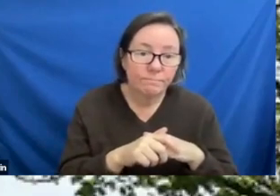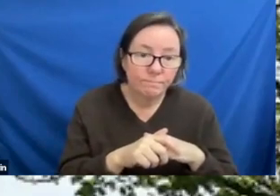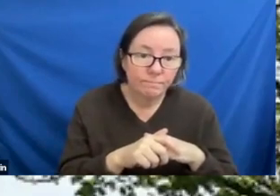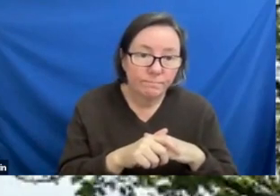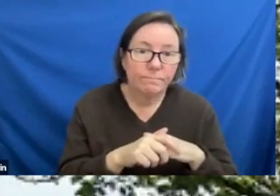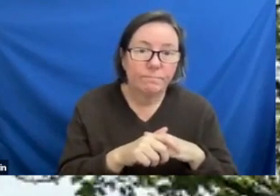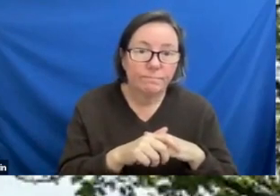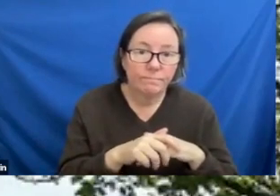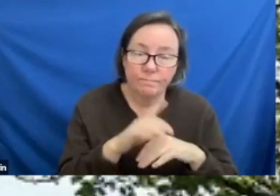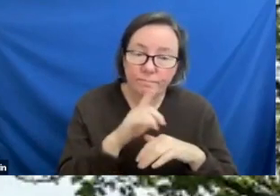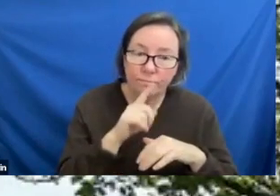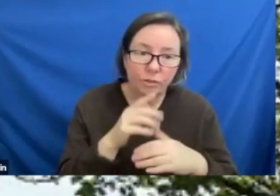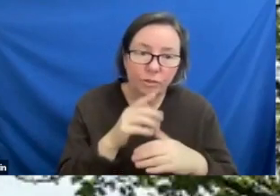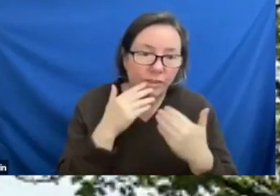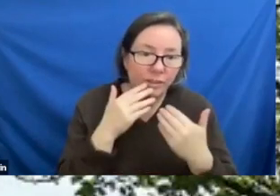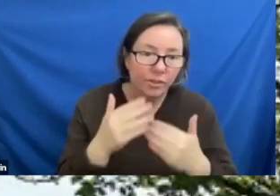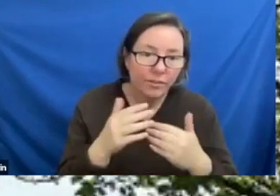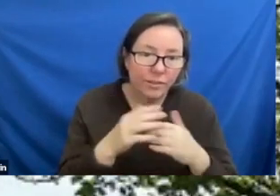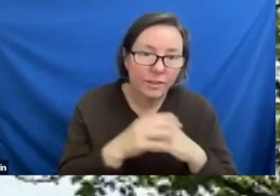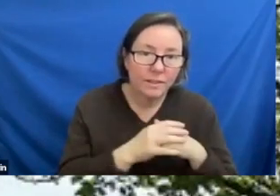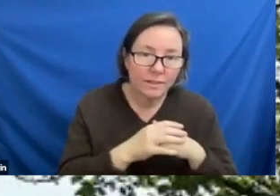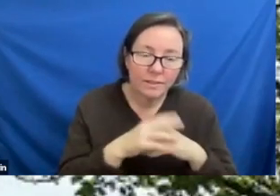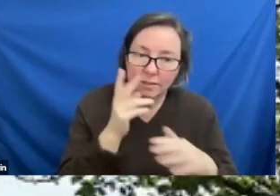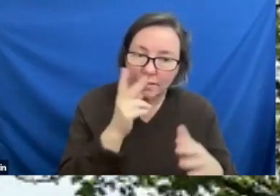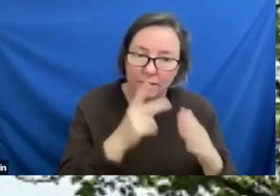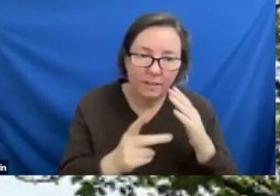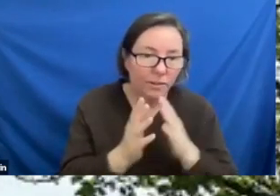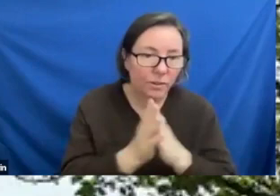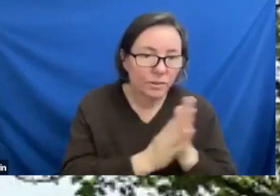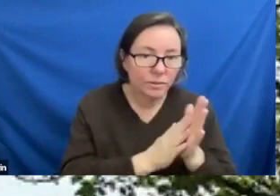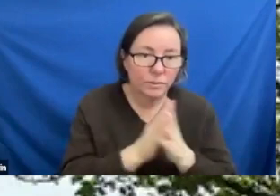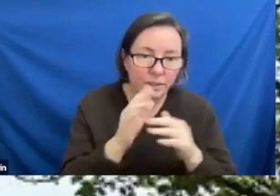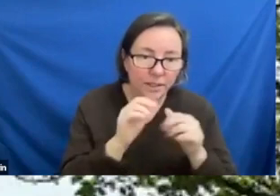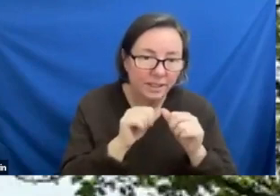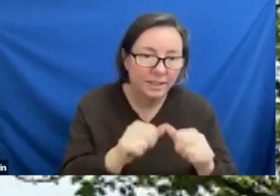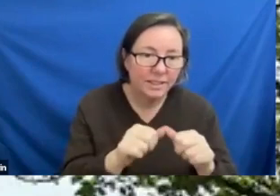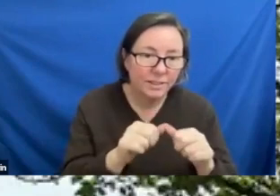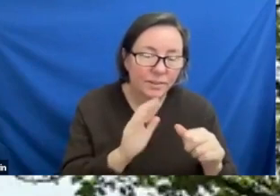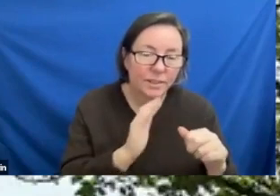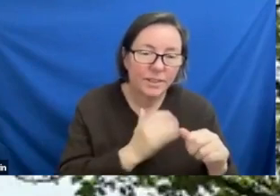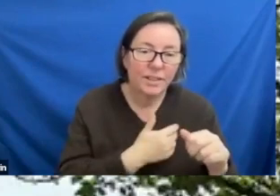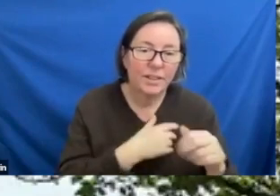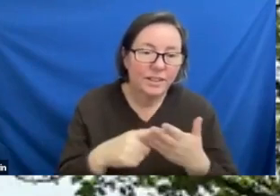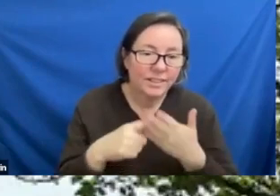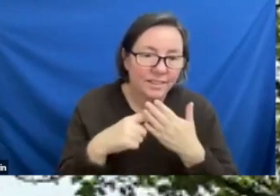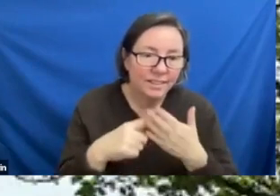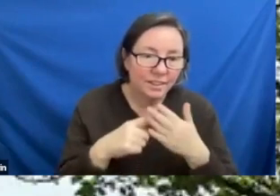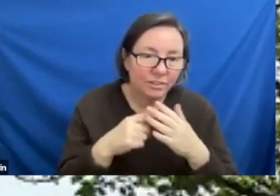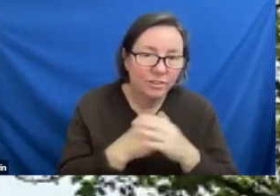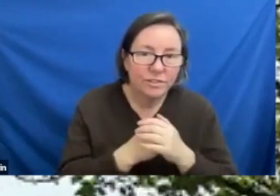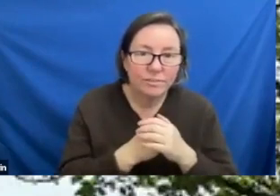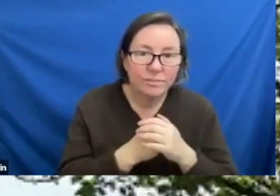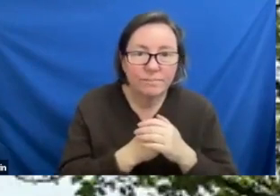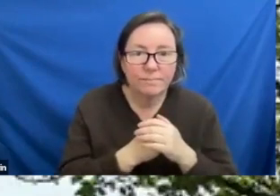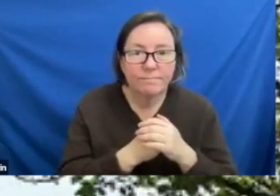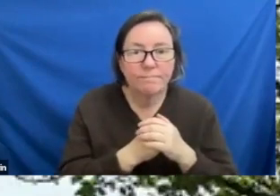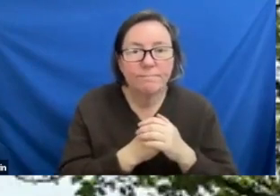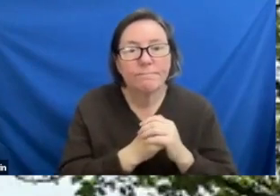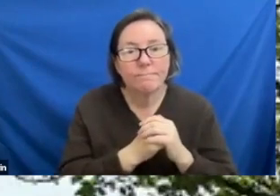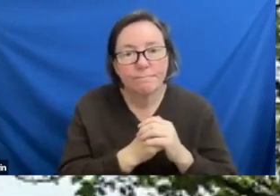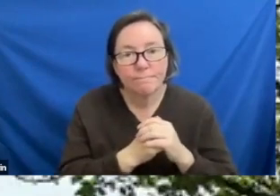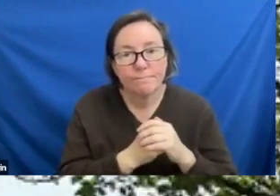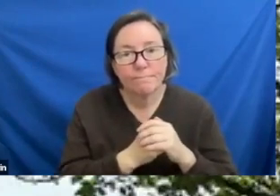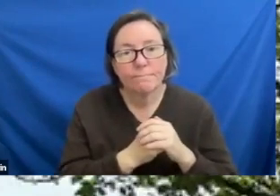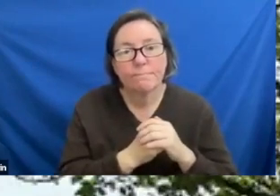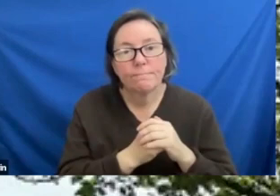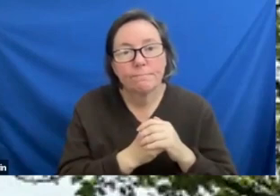really grateful, and looking forward to continuing our discussions as well. So, looking forward